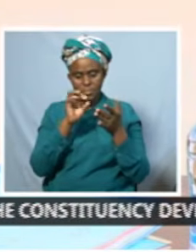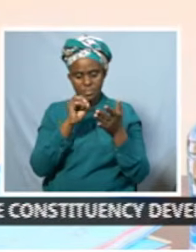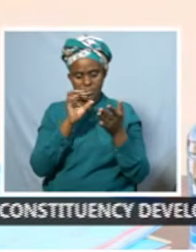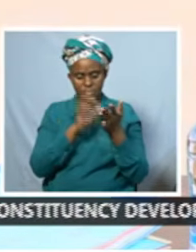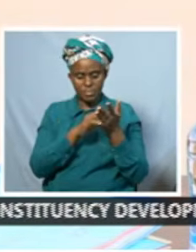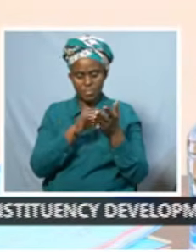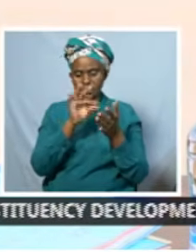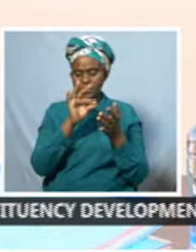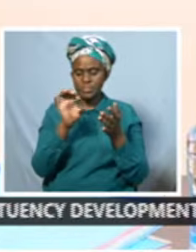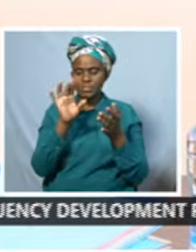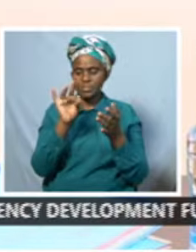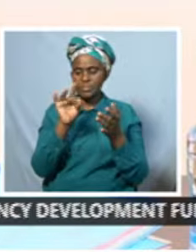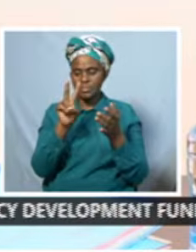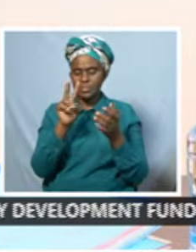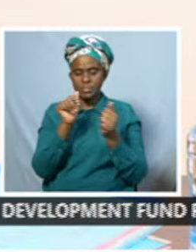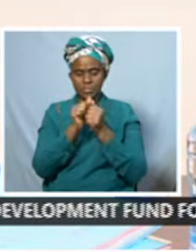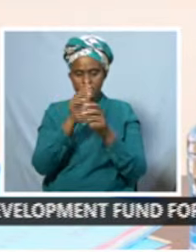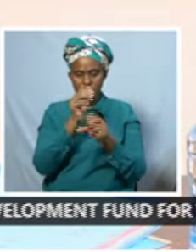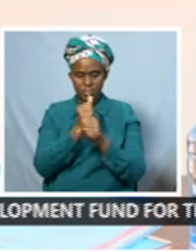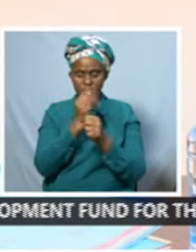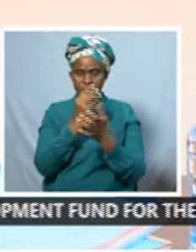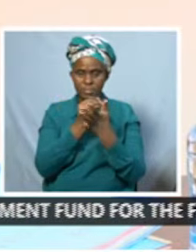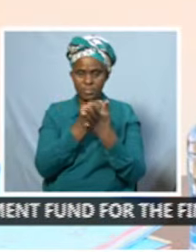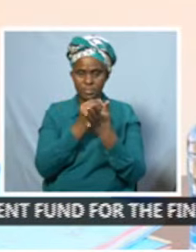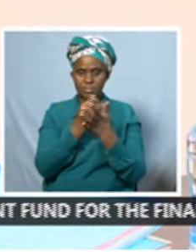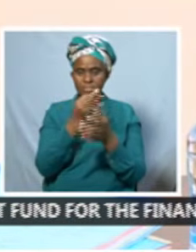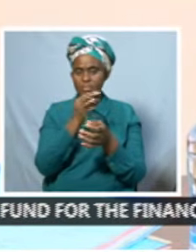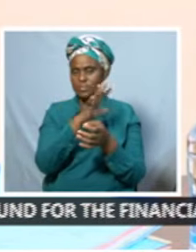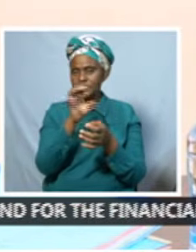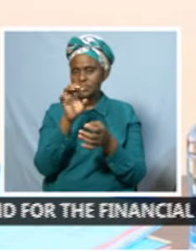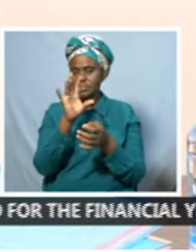2,080,992 kwacha and received funds of